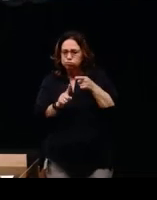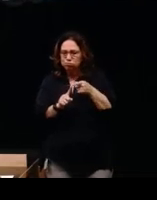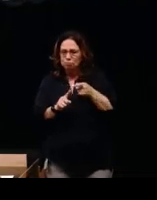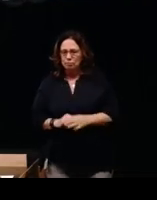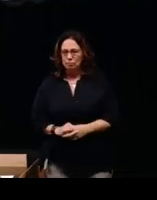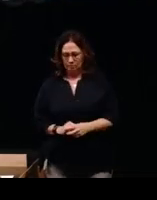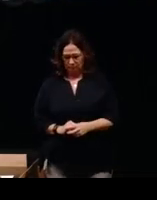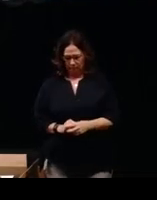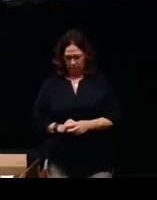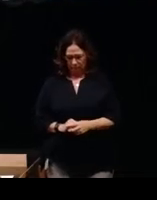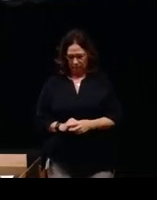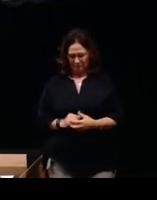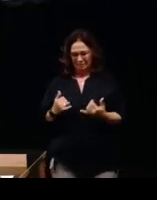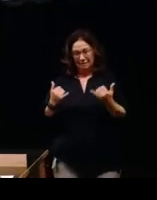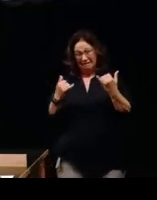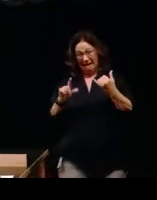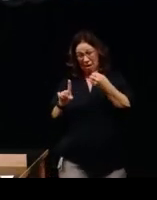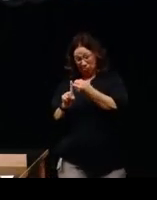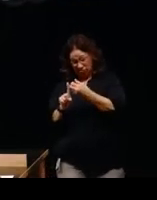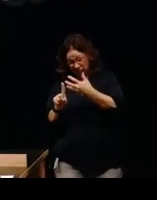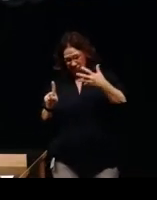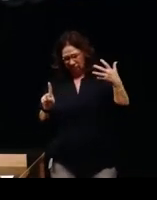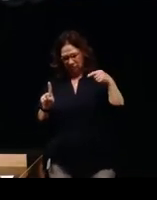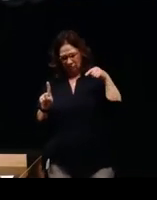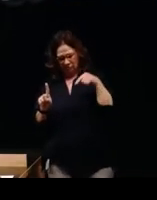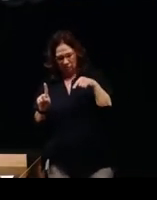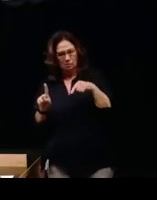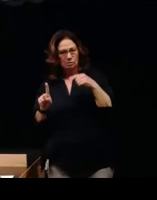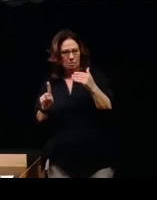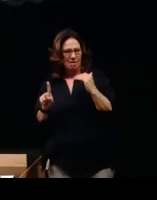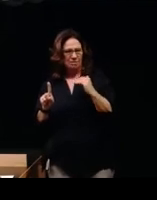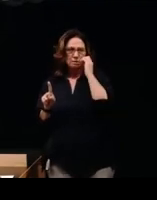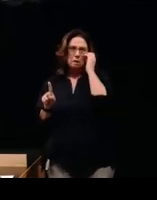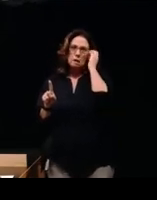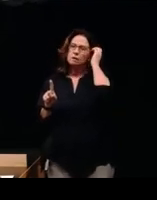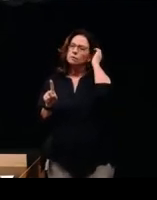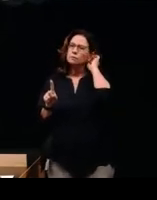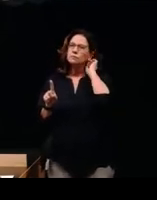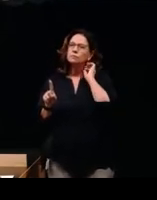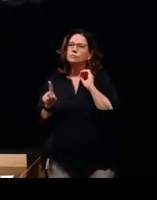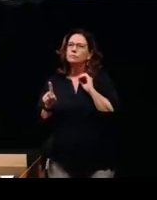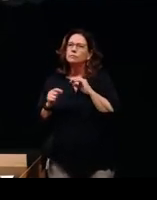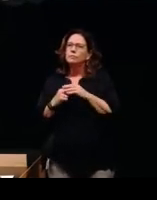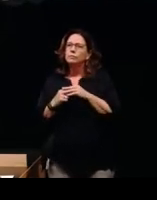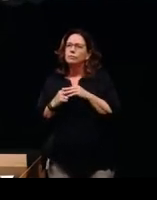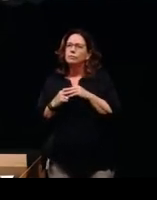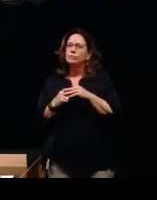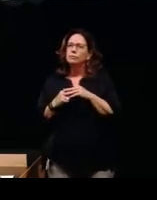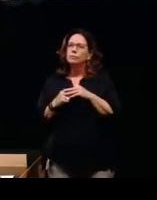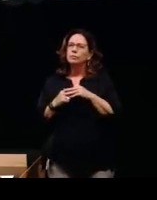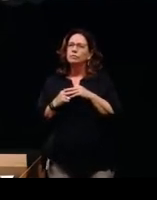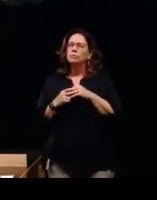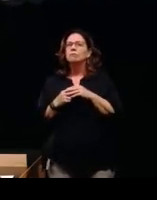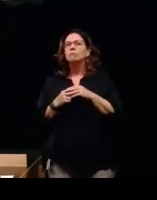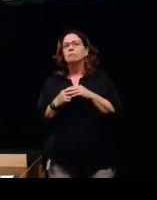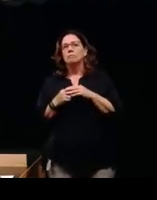So let's delve a little bit deeper in a practical way. And when we encounter patients, you, for practical reasons, want to